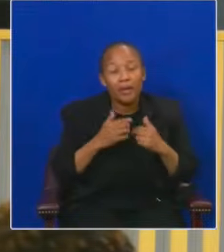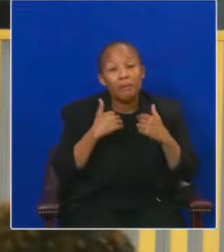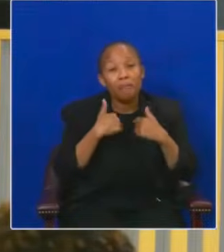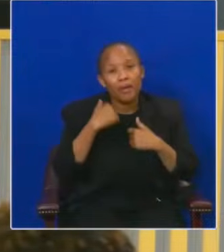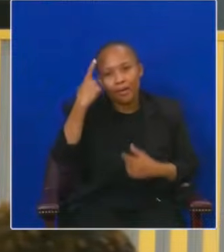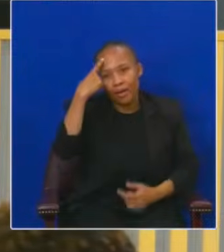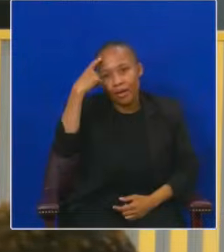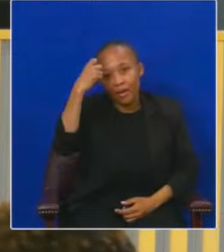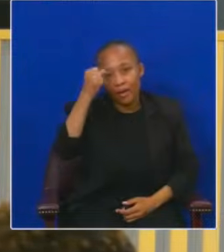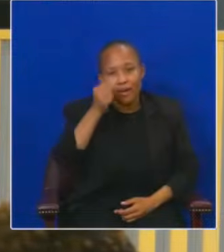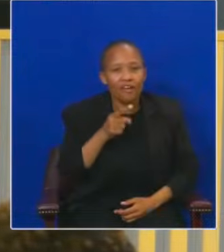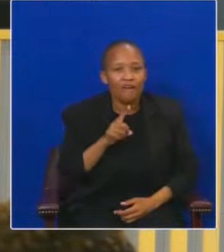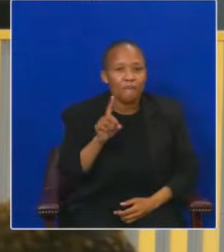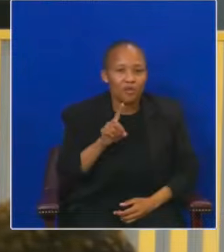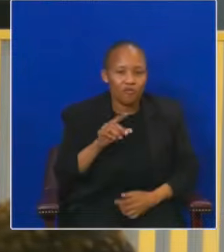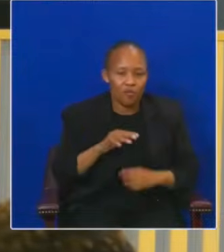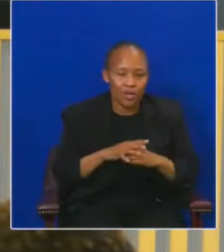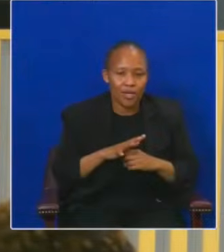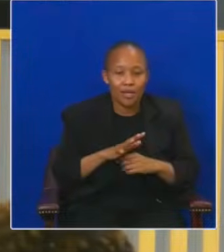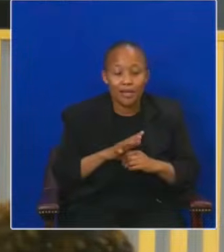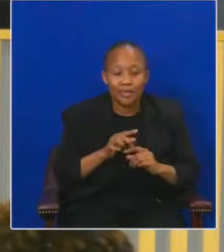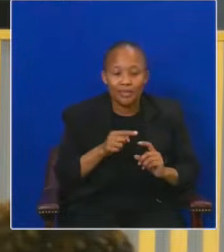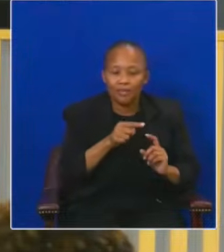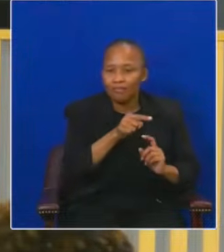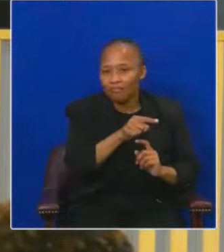Mr. Madlanga had already informed